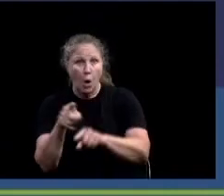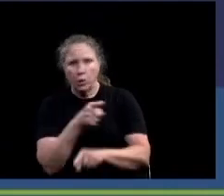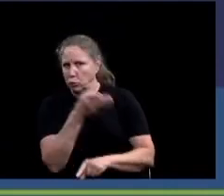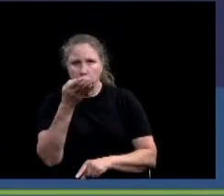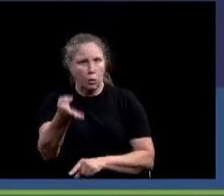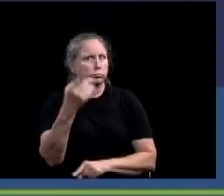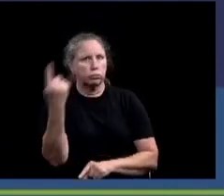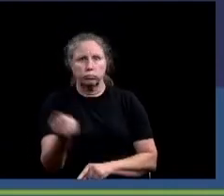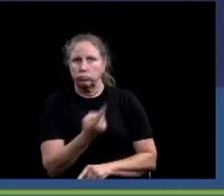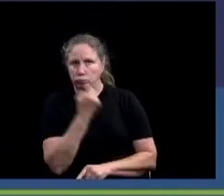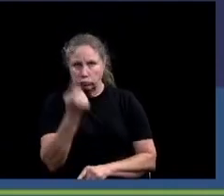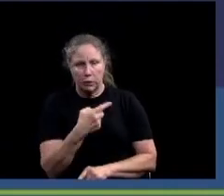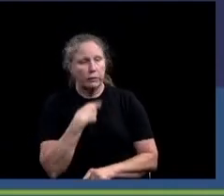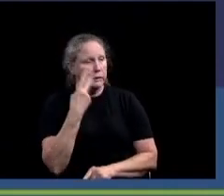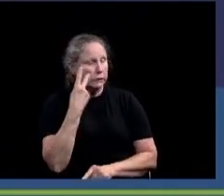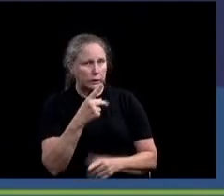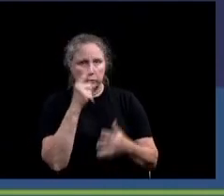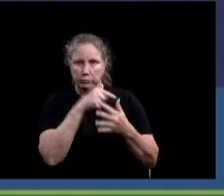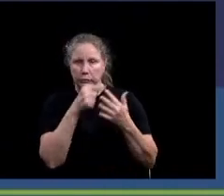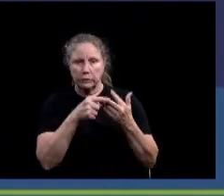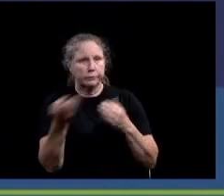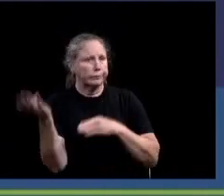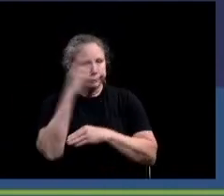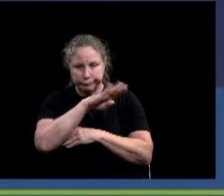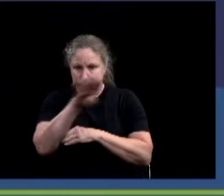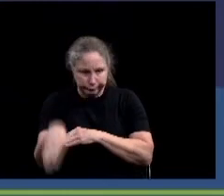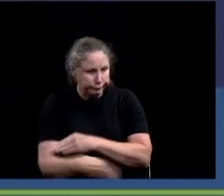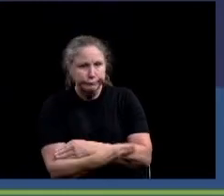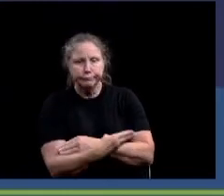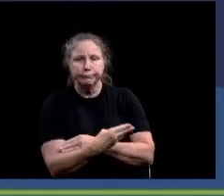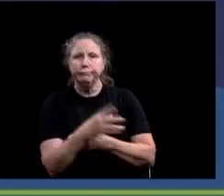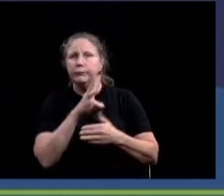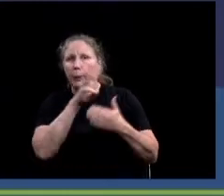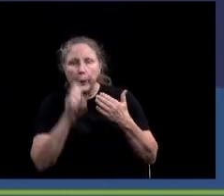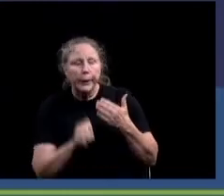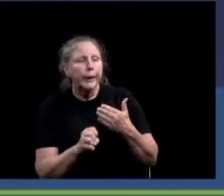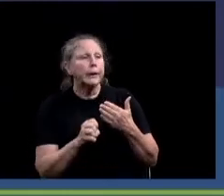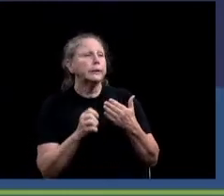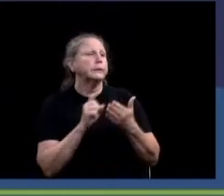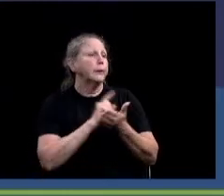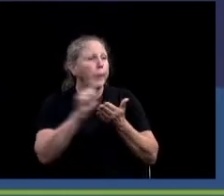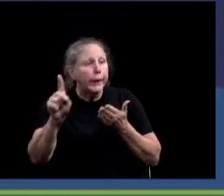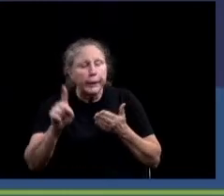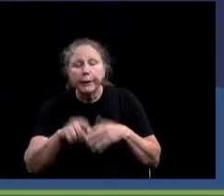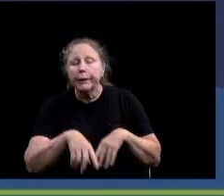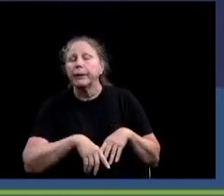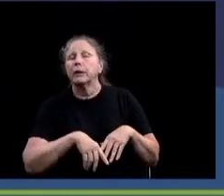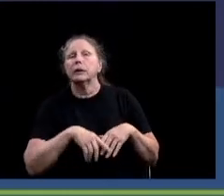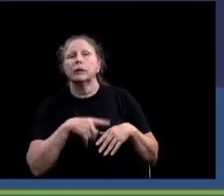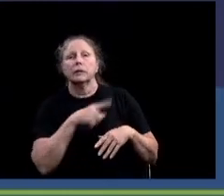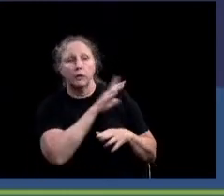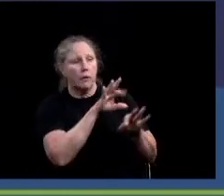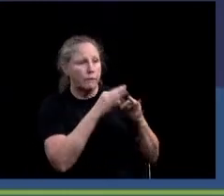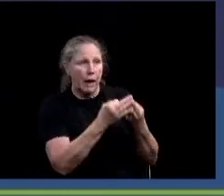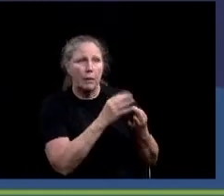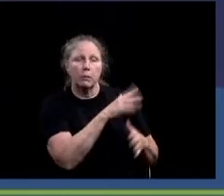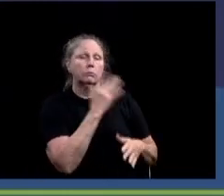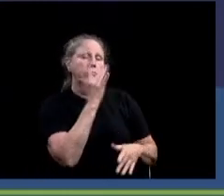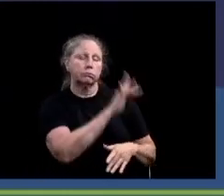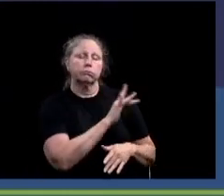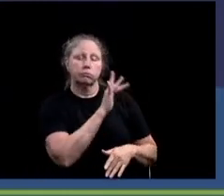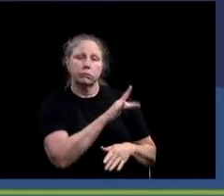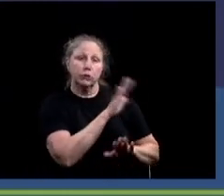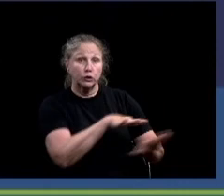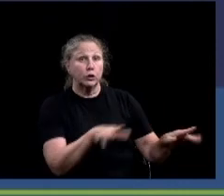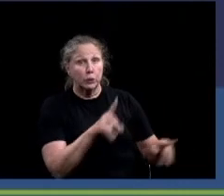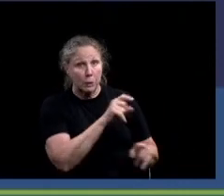night, weekends, weekdays. Thank you to your family and your kids, because you are you